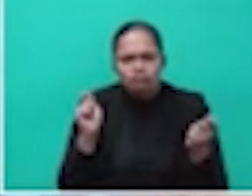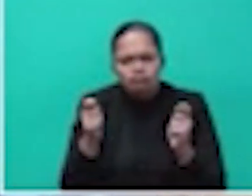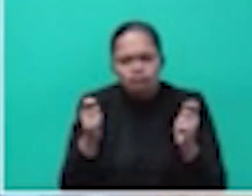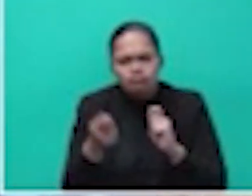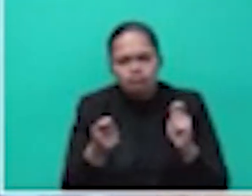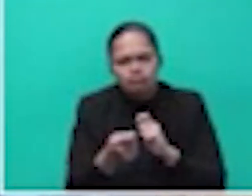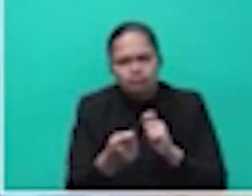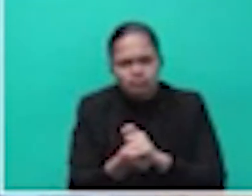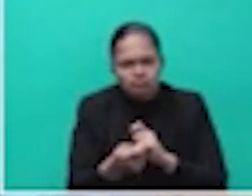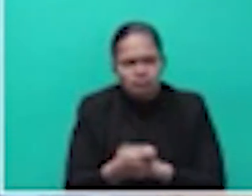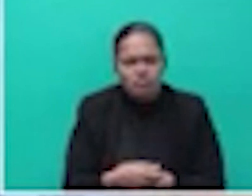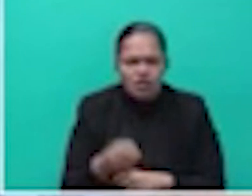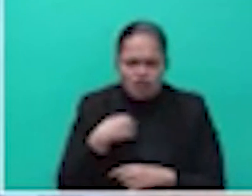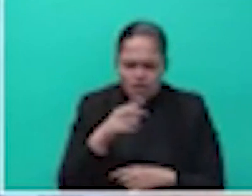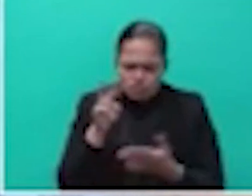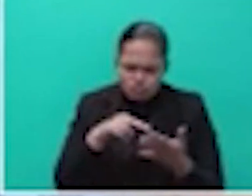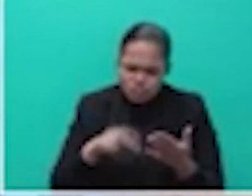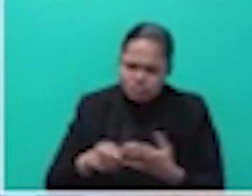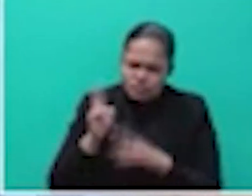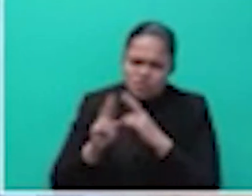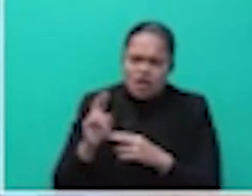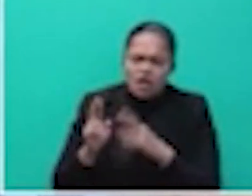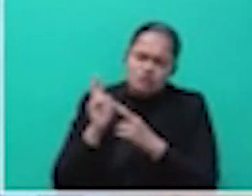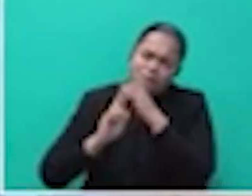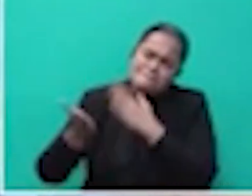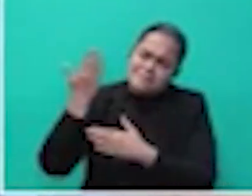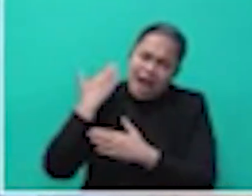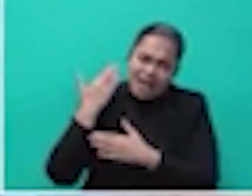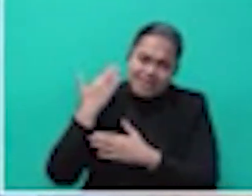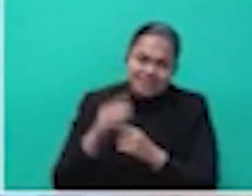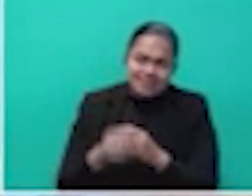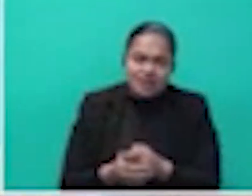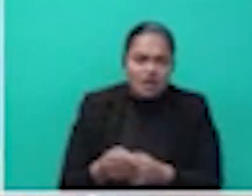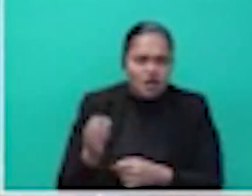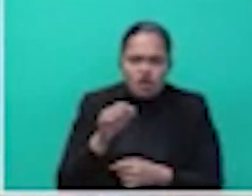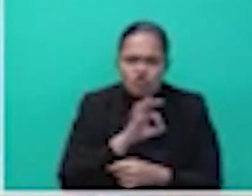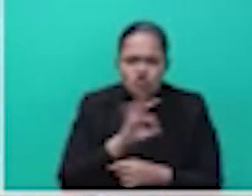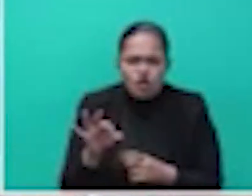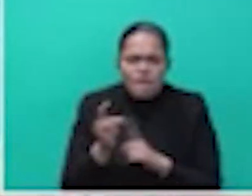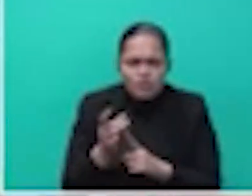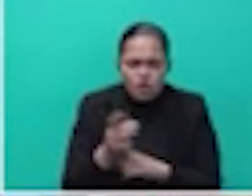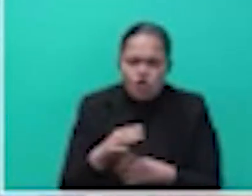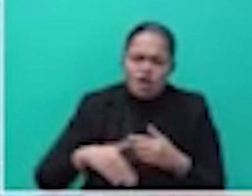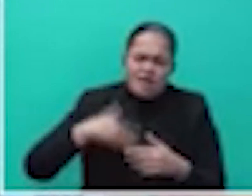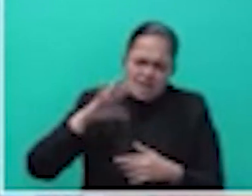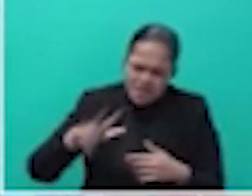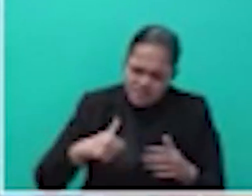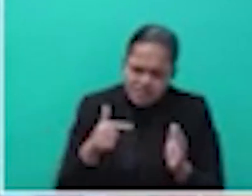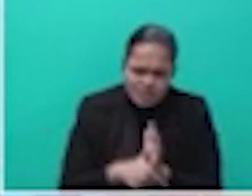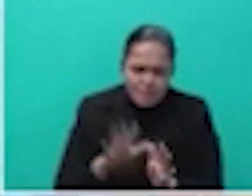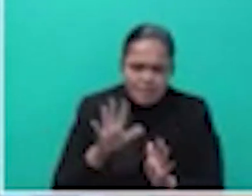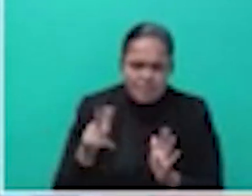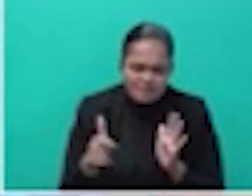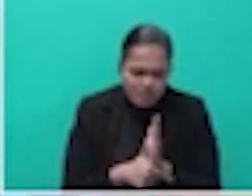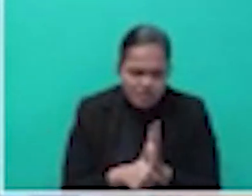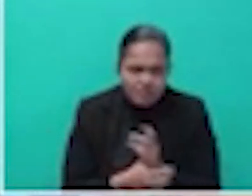I read about the whole history about how children were treated in the past, they were treated as not very important at all. So over time, it's evolved. But I